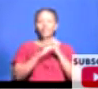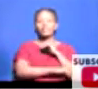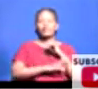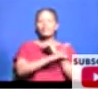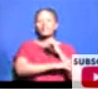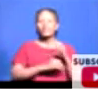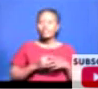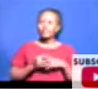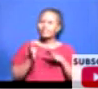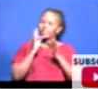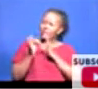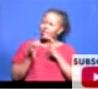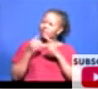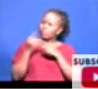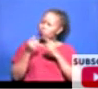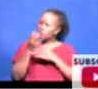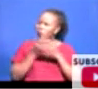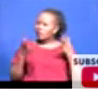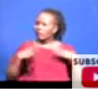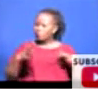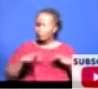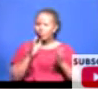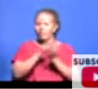some bankers, they have been left holding logbooks,